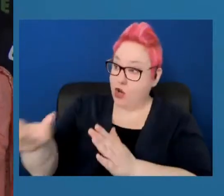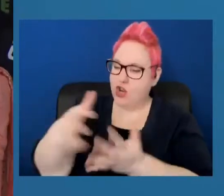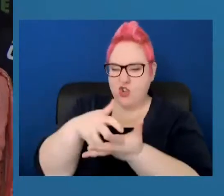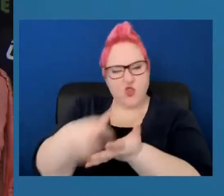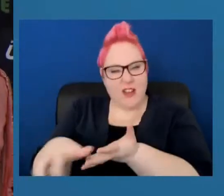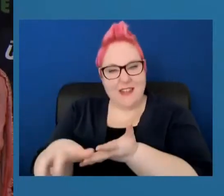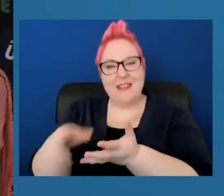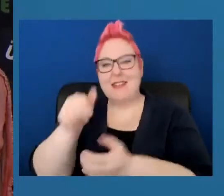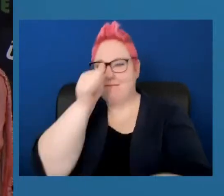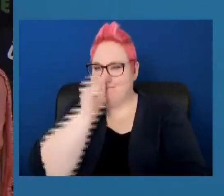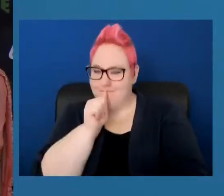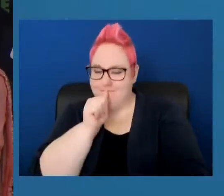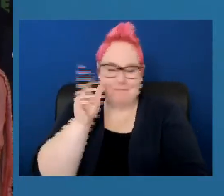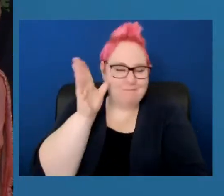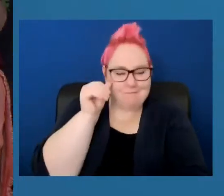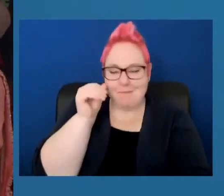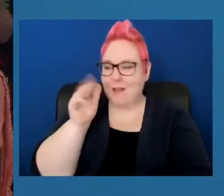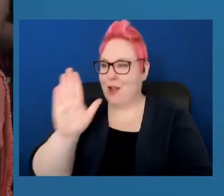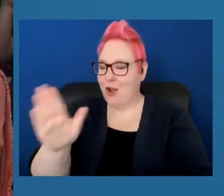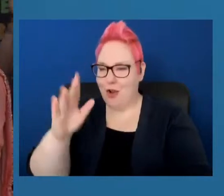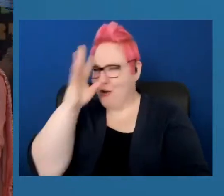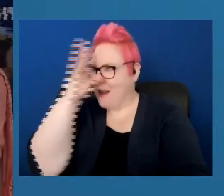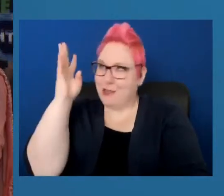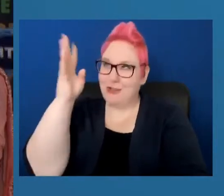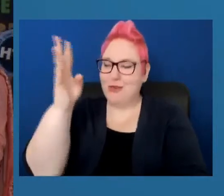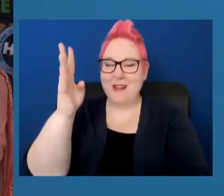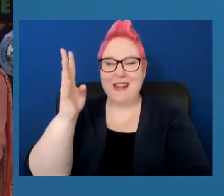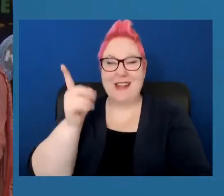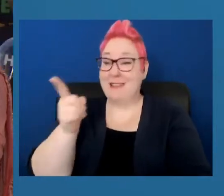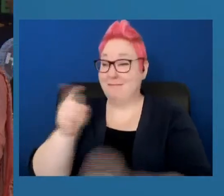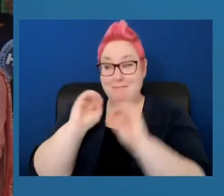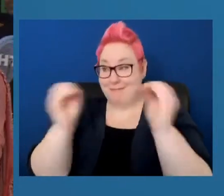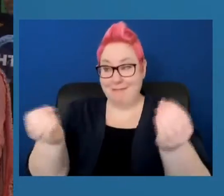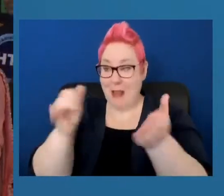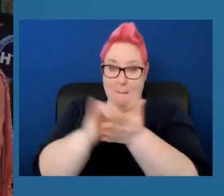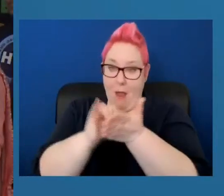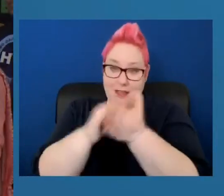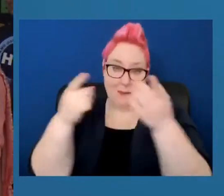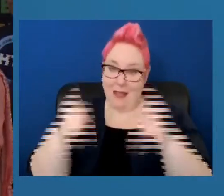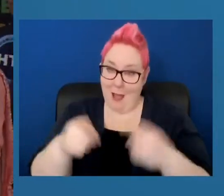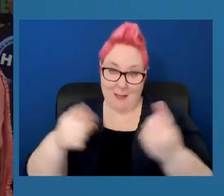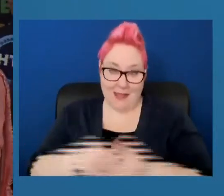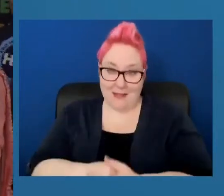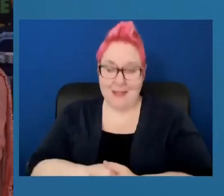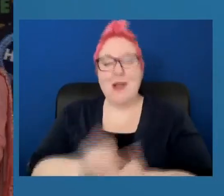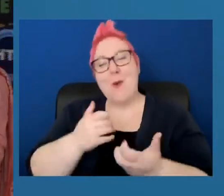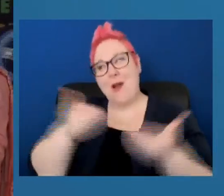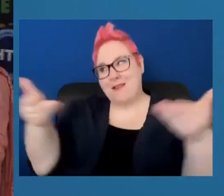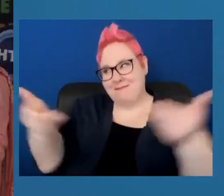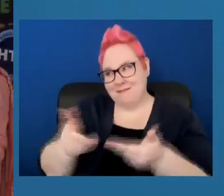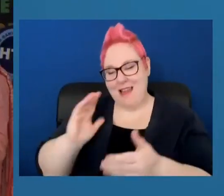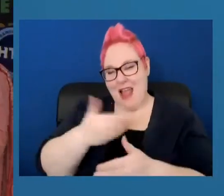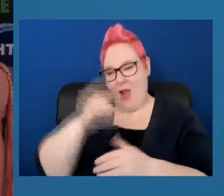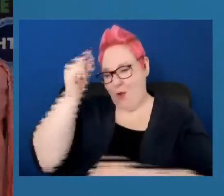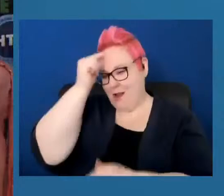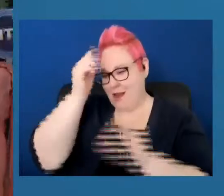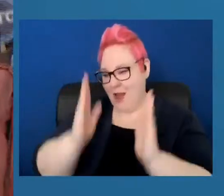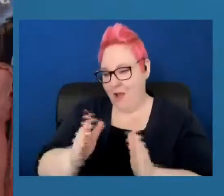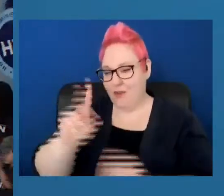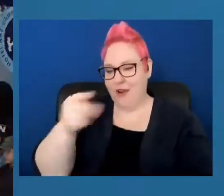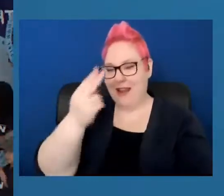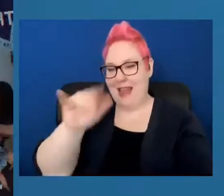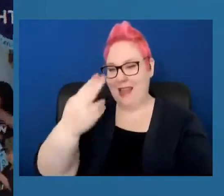without her ingenuity, none of it would have happened. So it is my pleasure to introduce our governor, Kathy Hochul.